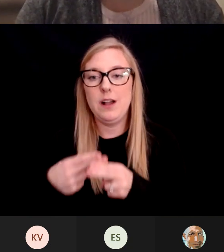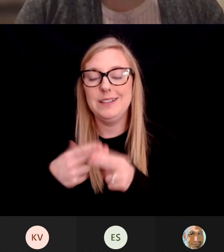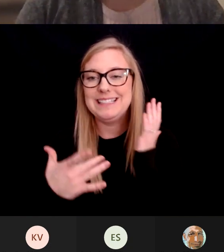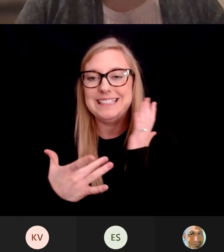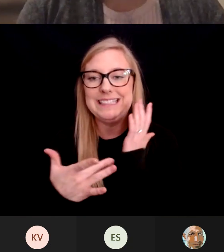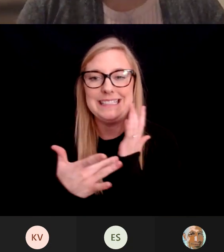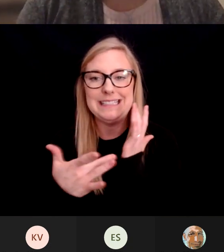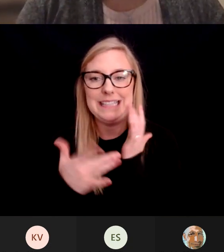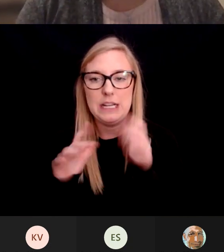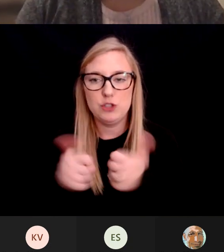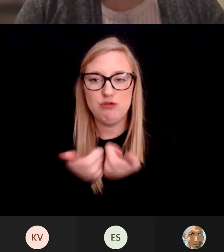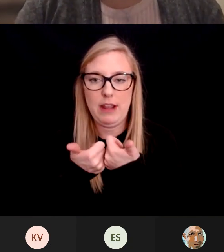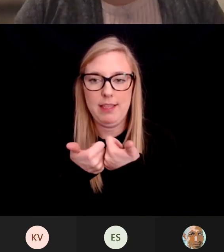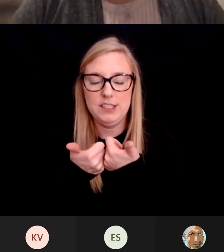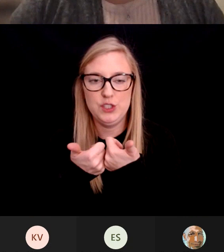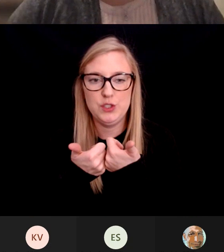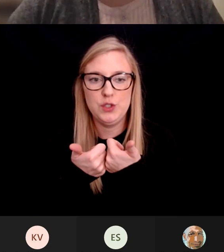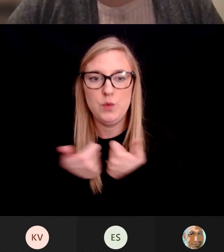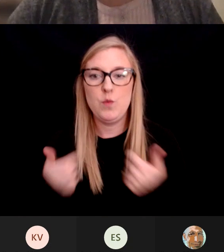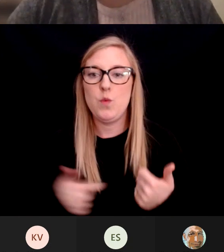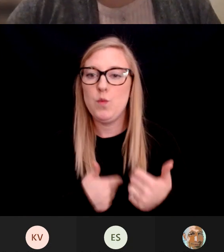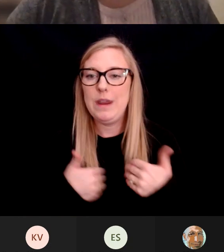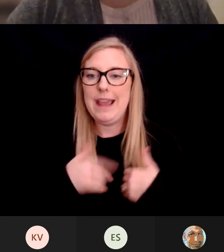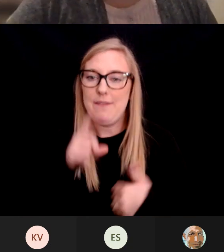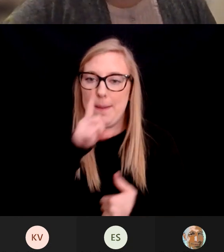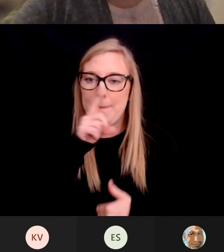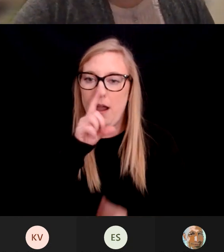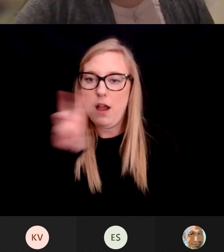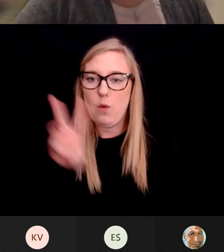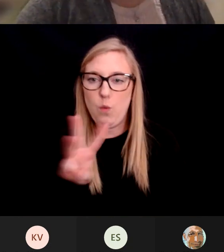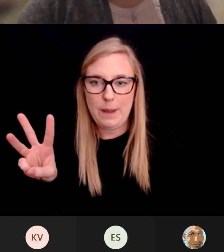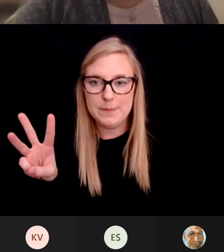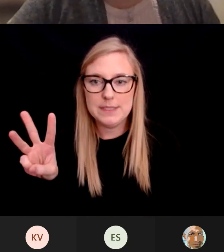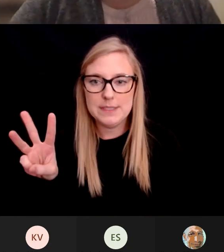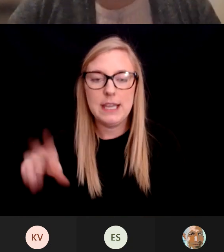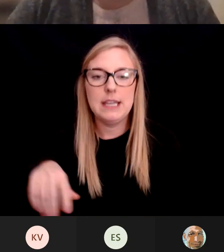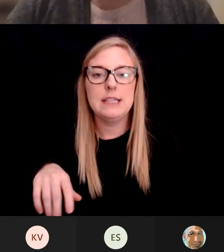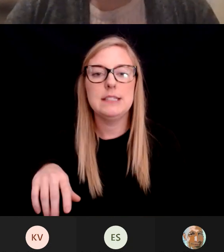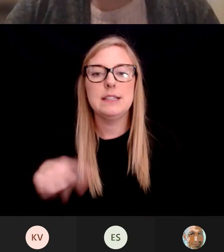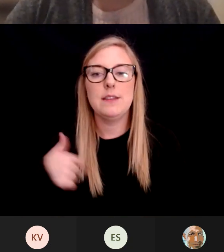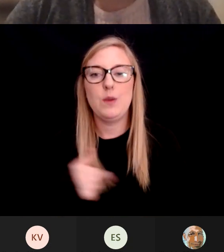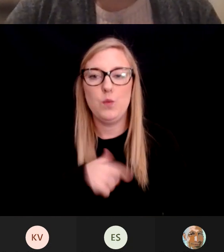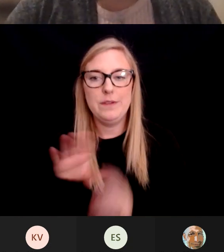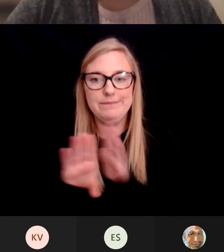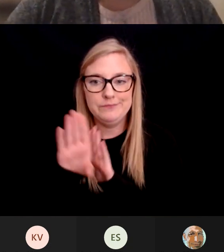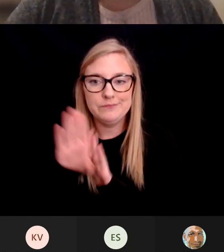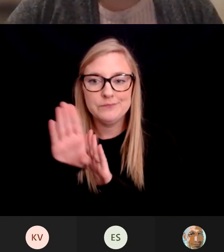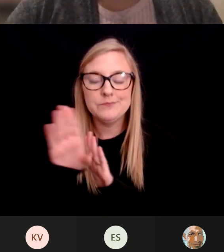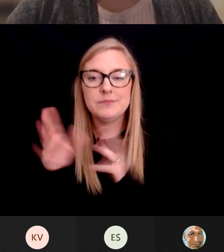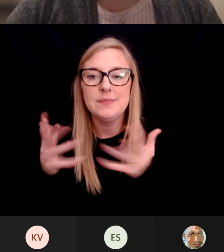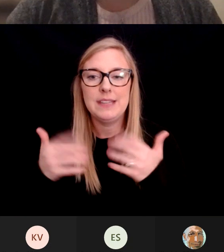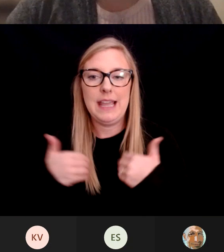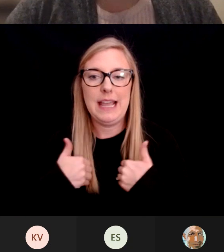where we have kind of a mock website that we put together that has some